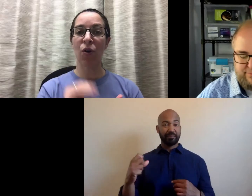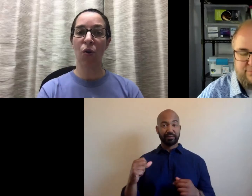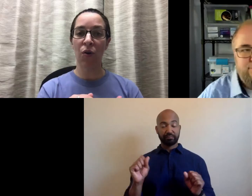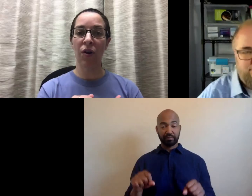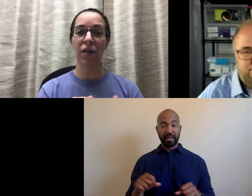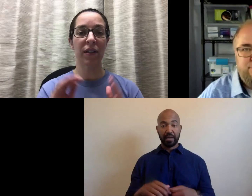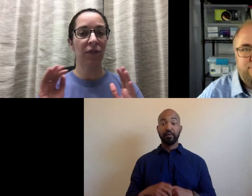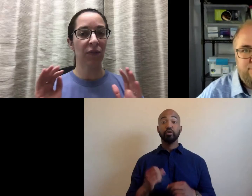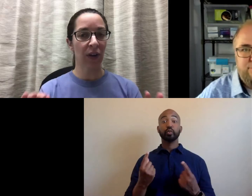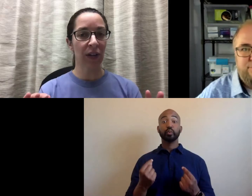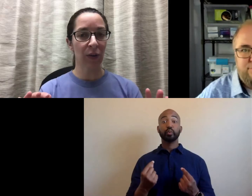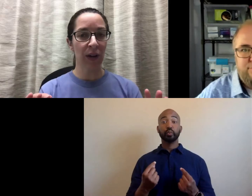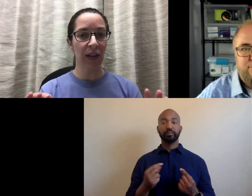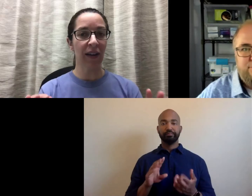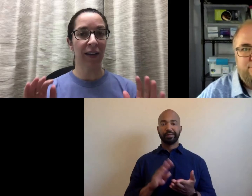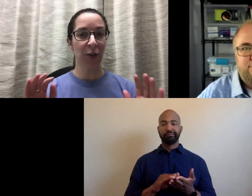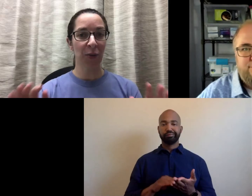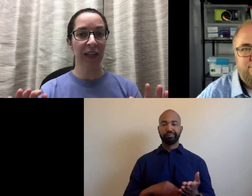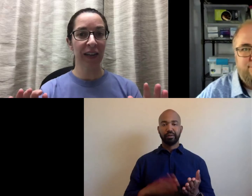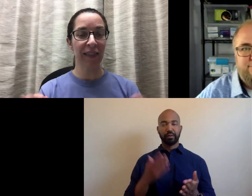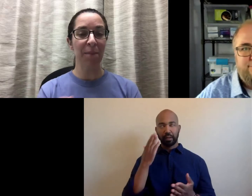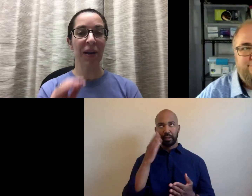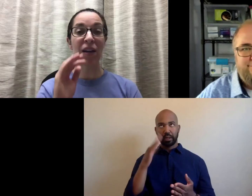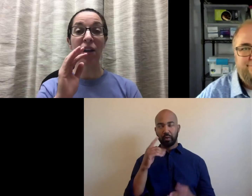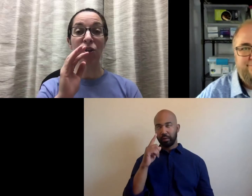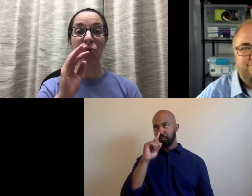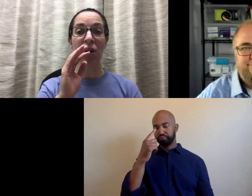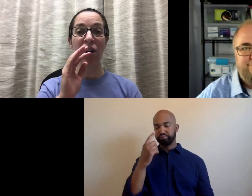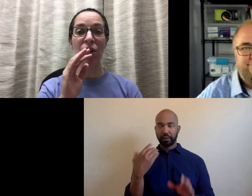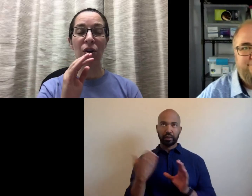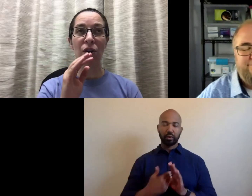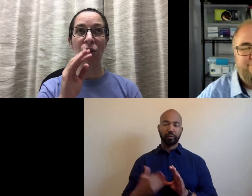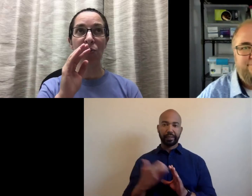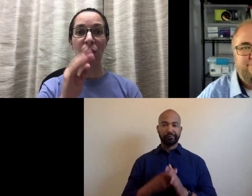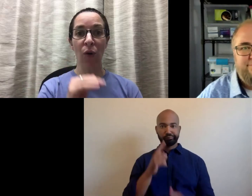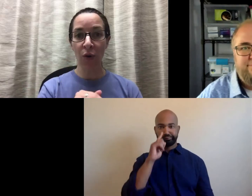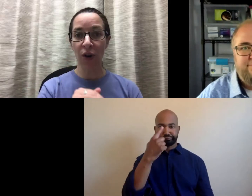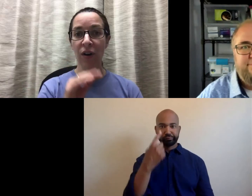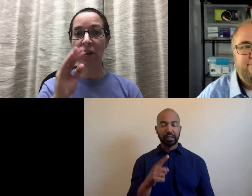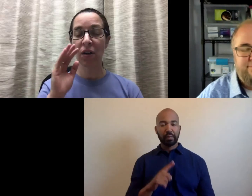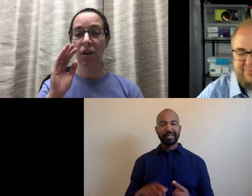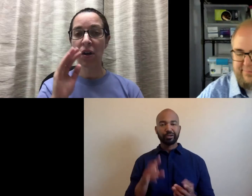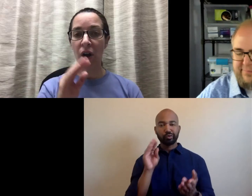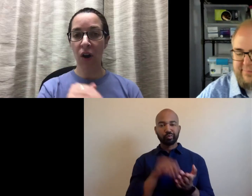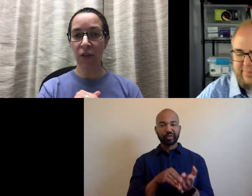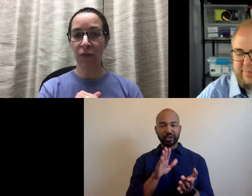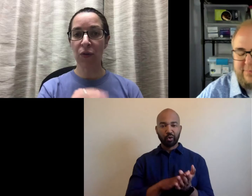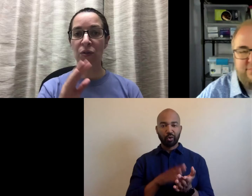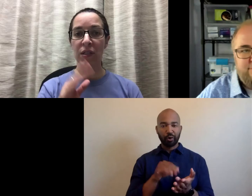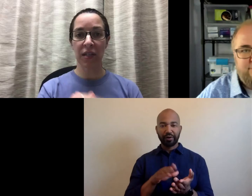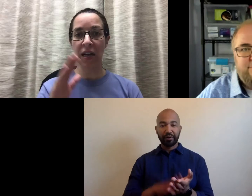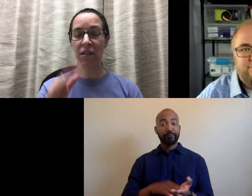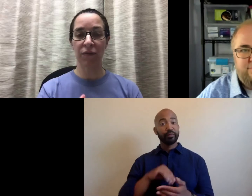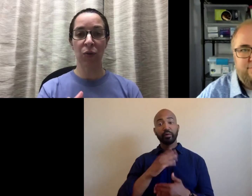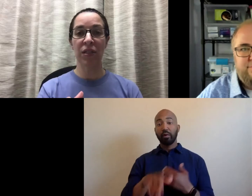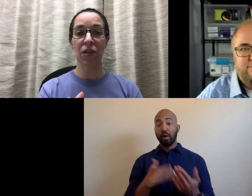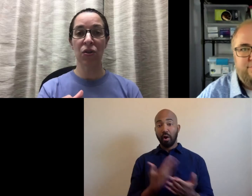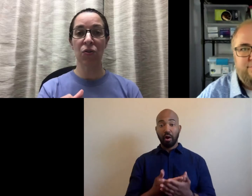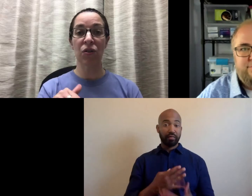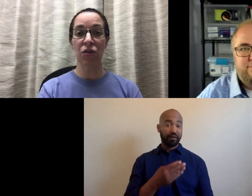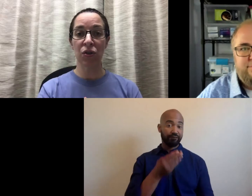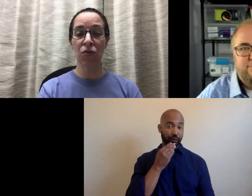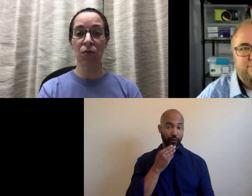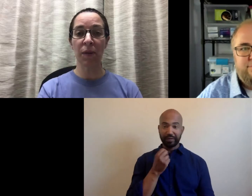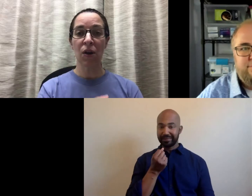is record. It's very annoying. I totally get that. But you record all the foods and snacks and fluids that